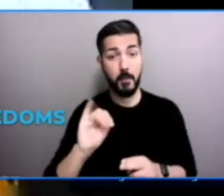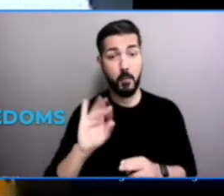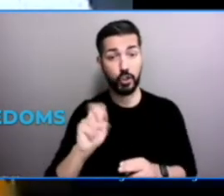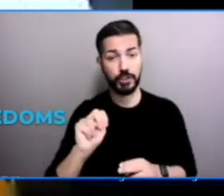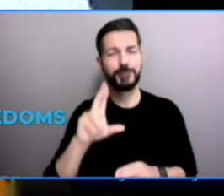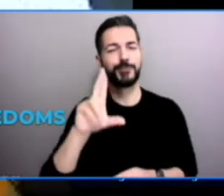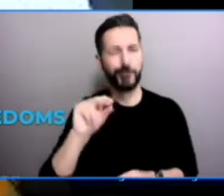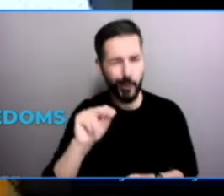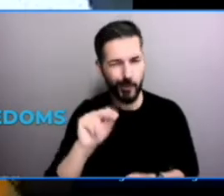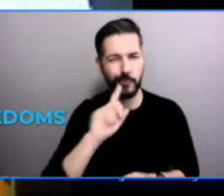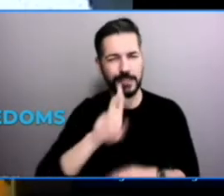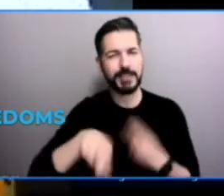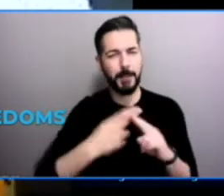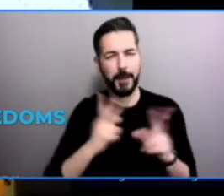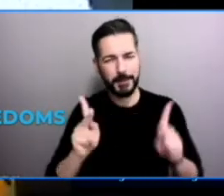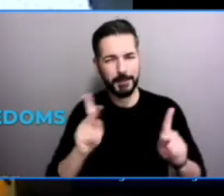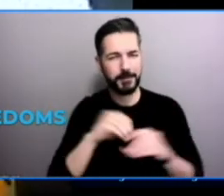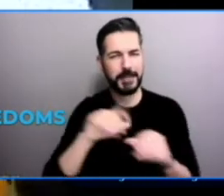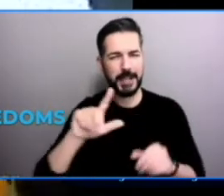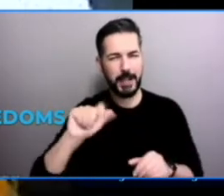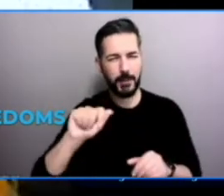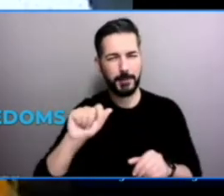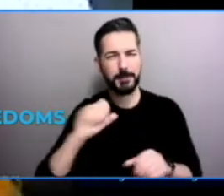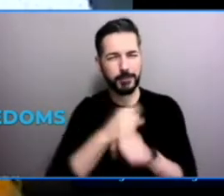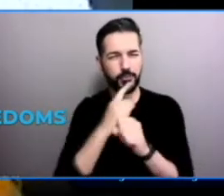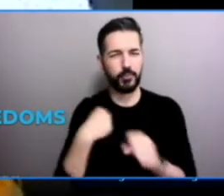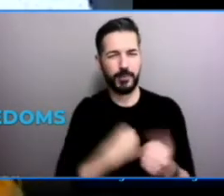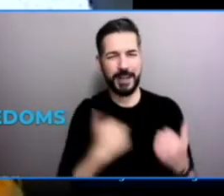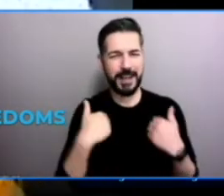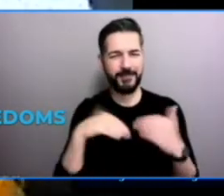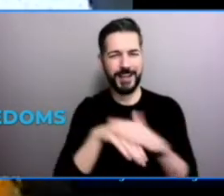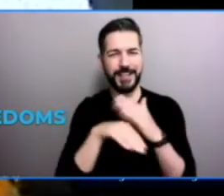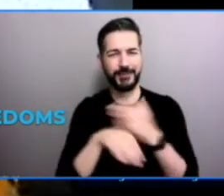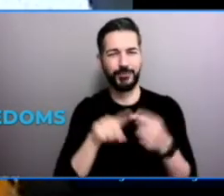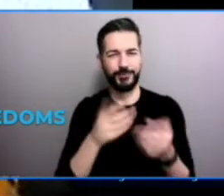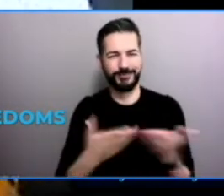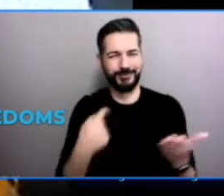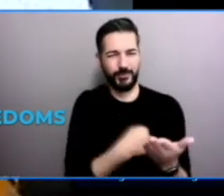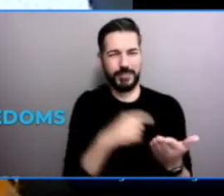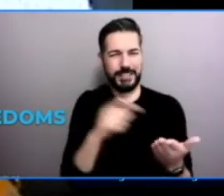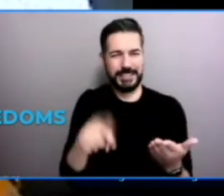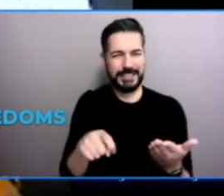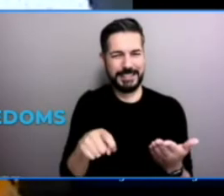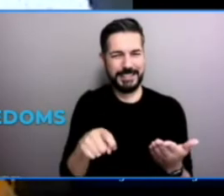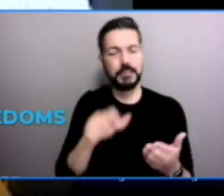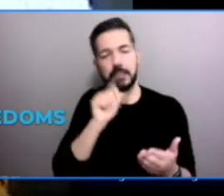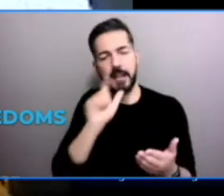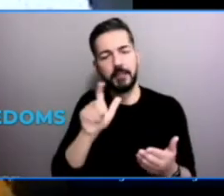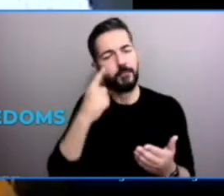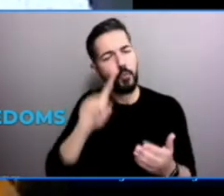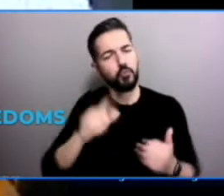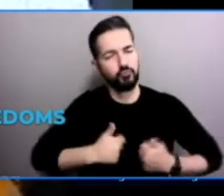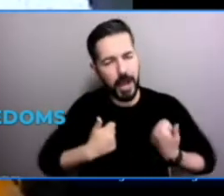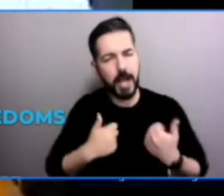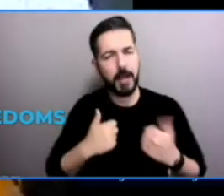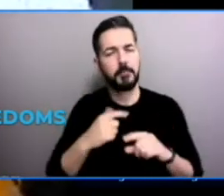community about, you know, how to move forward and how to stay strong was a big source of resiliency and helped me stay grounded.